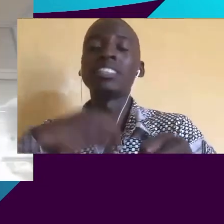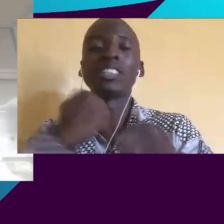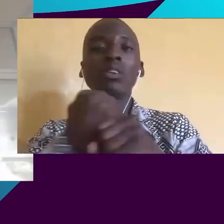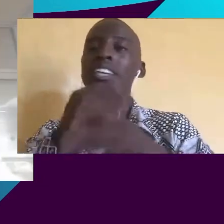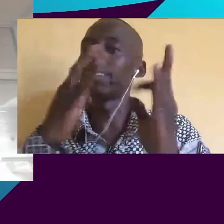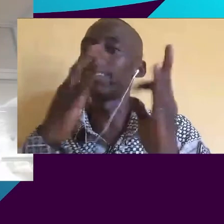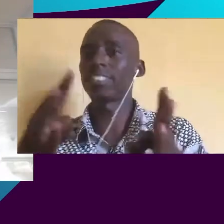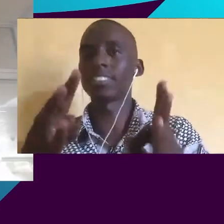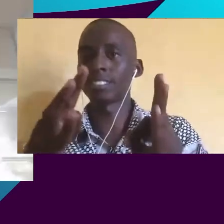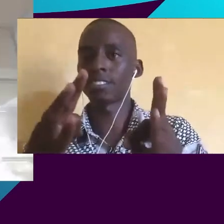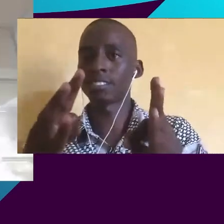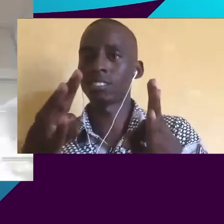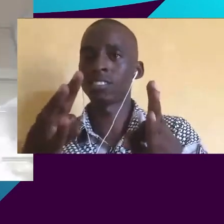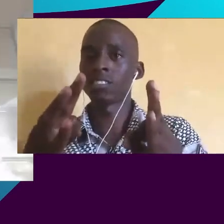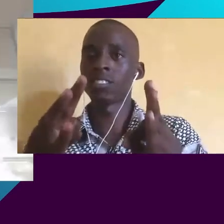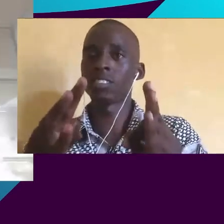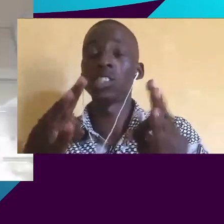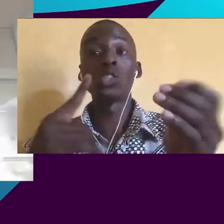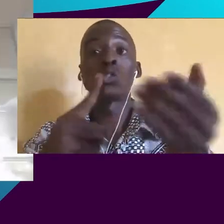to get girls